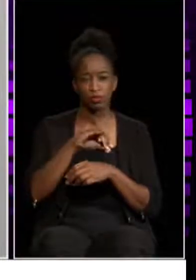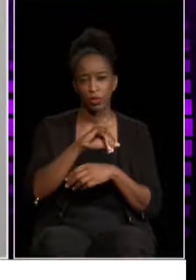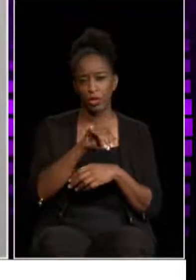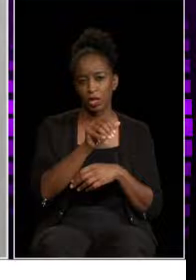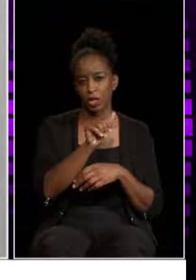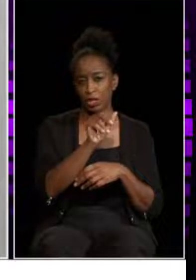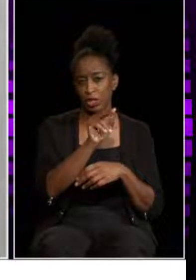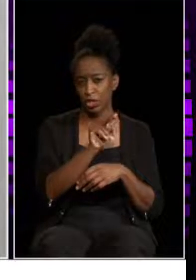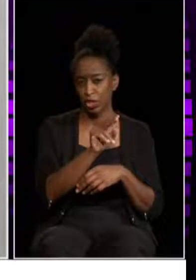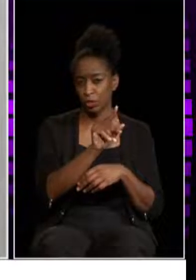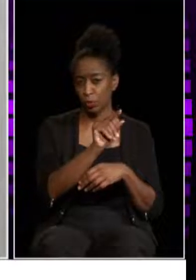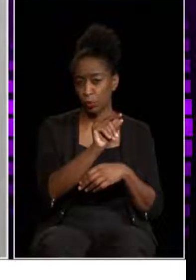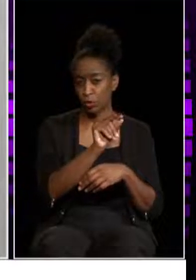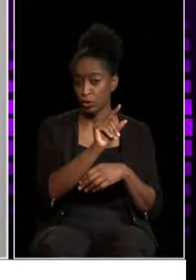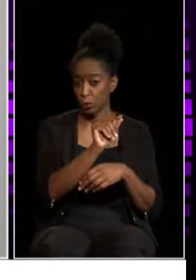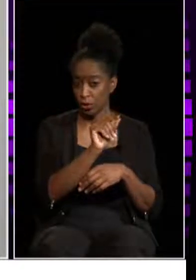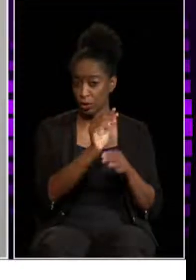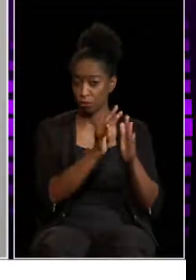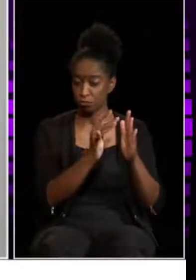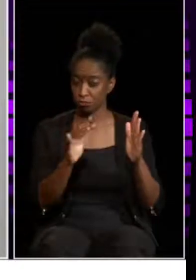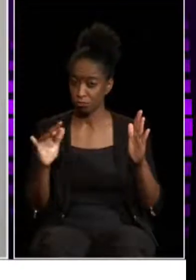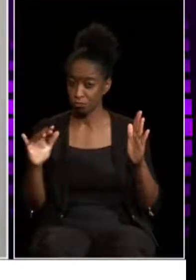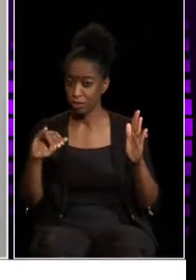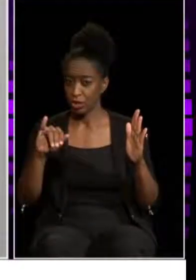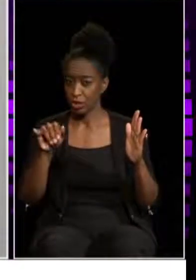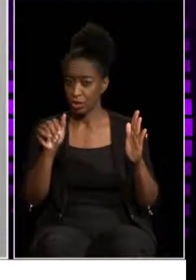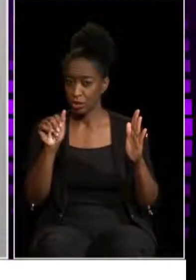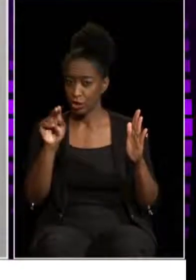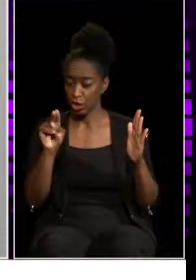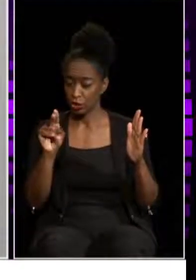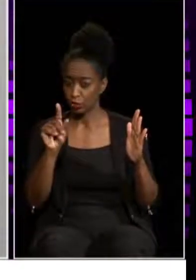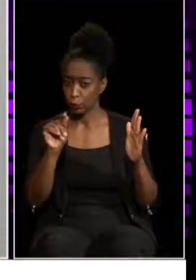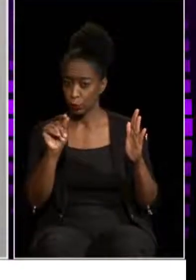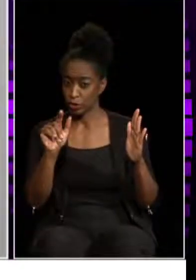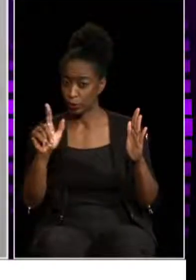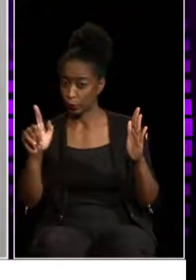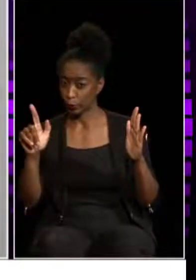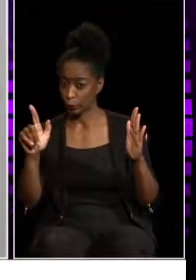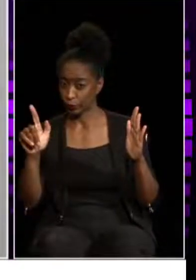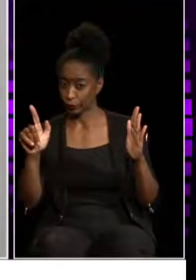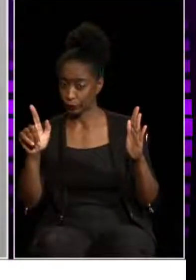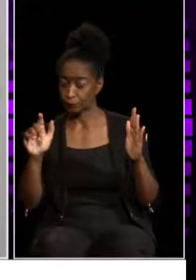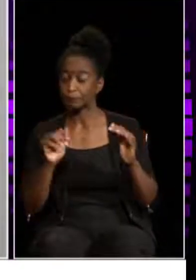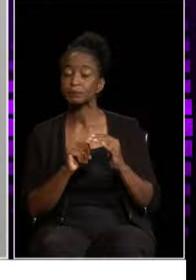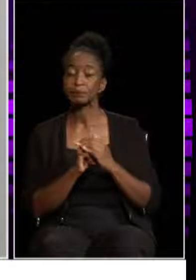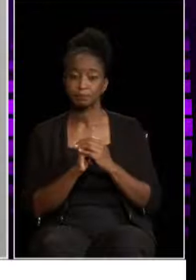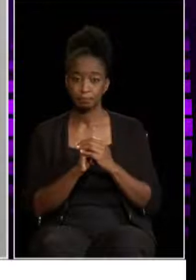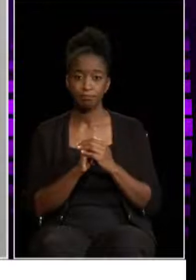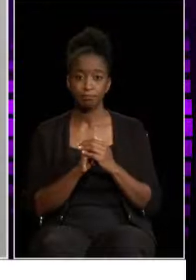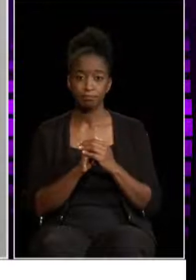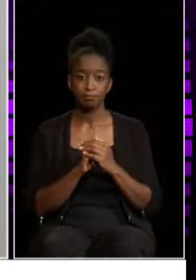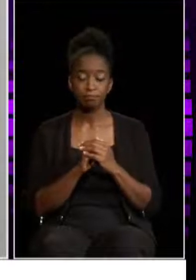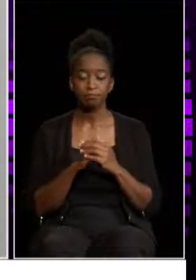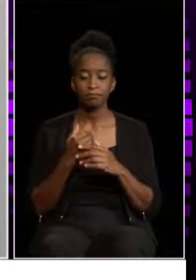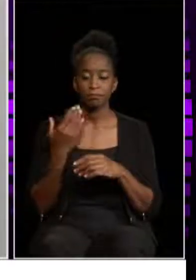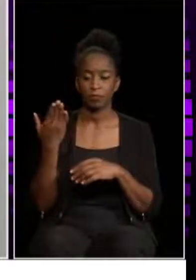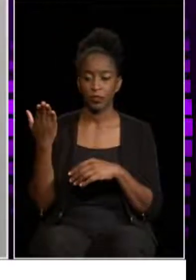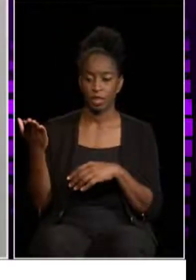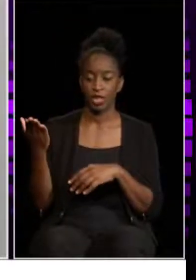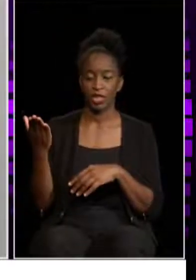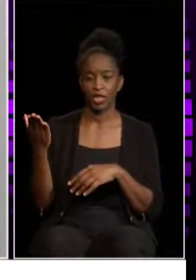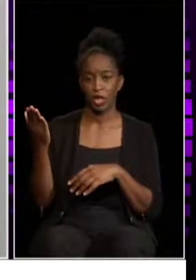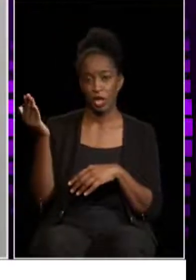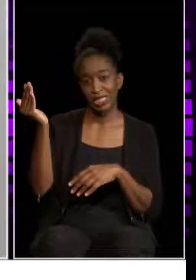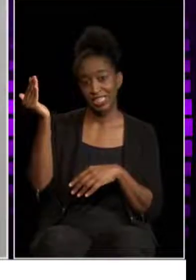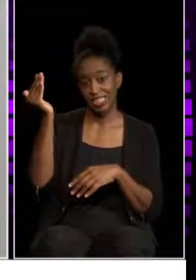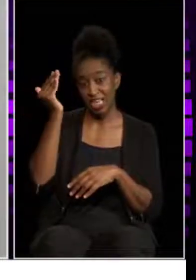to 2021, what we recognize is that the highest presentation to our assessment unit at the psychiatric hospital, which is our